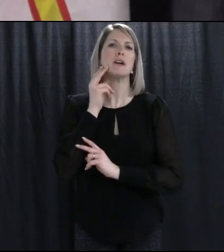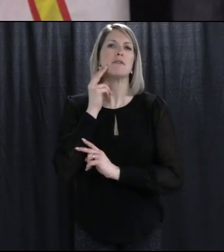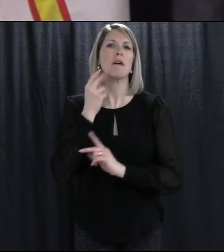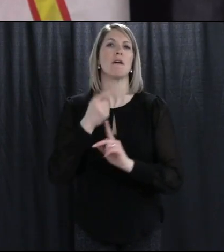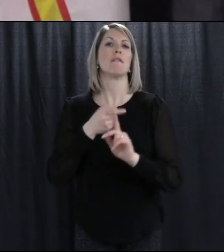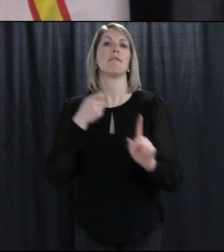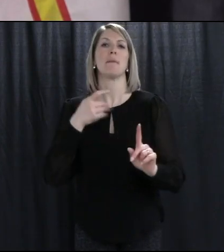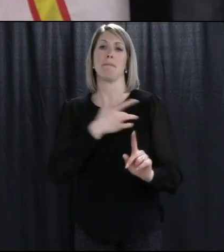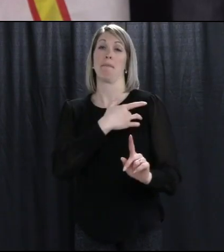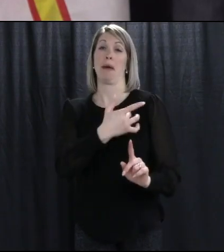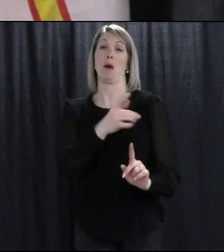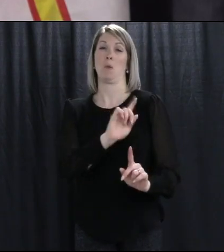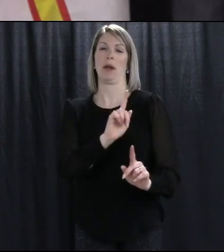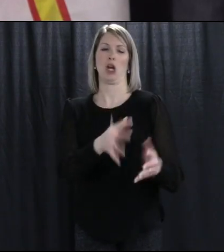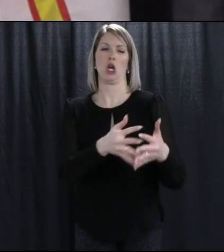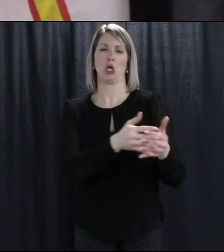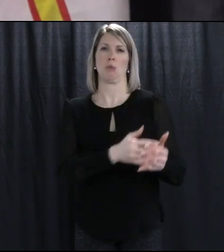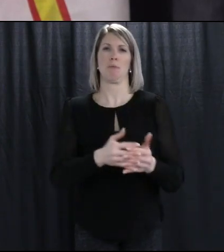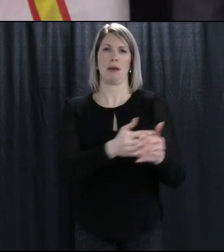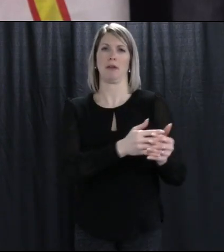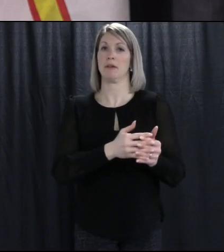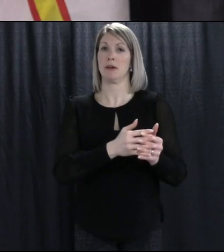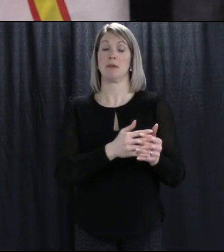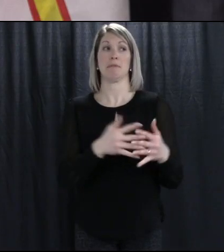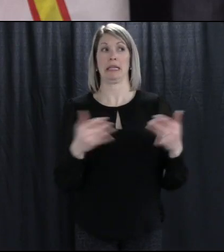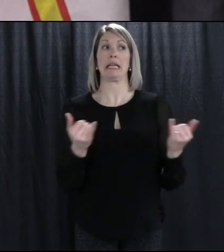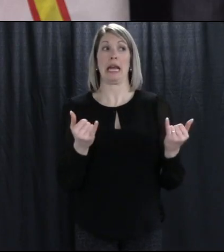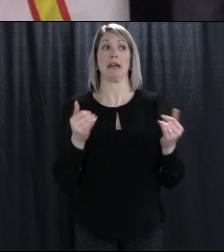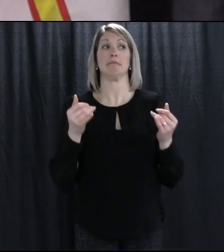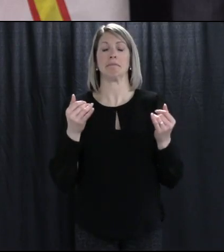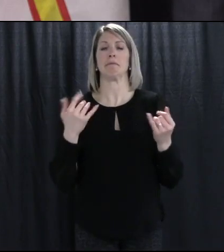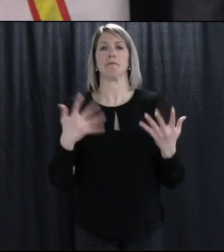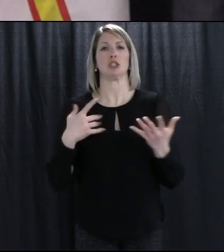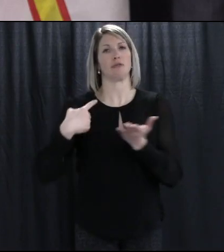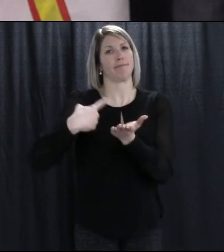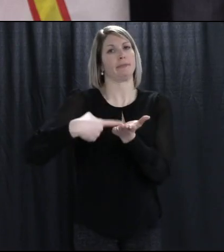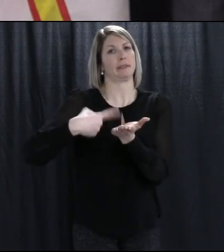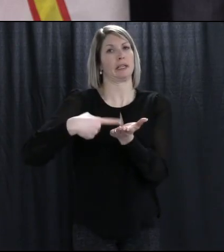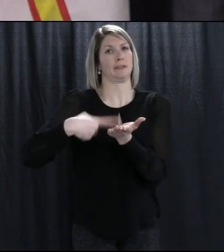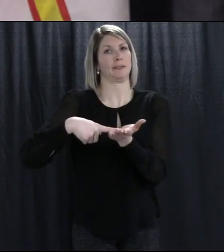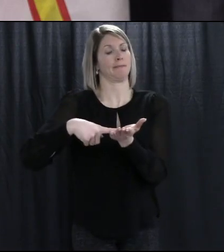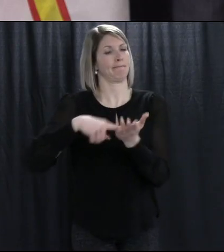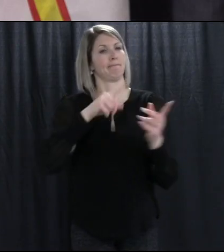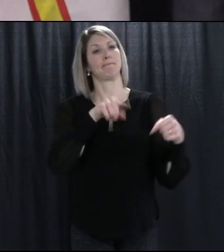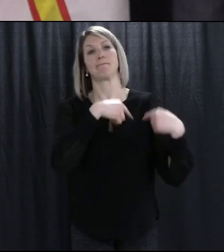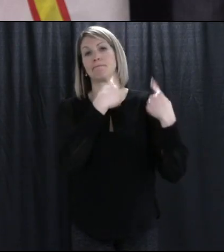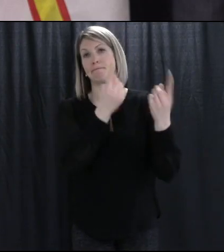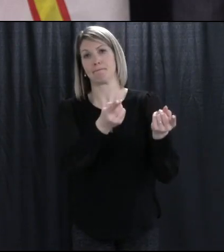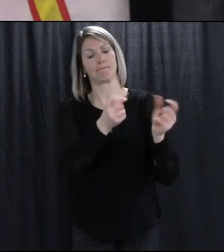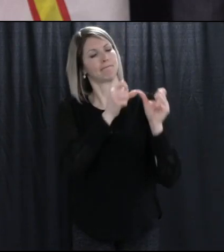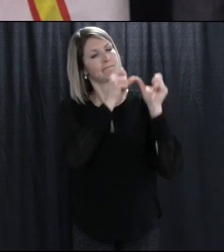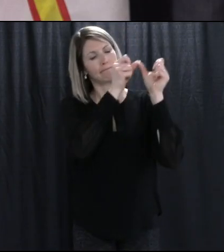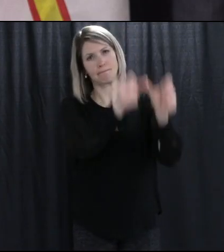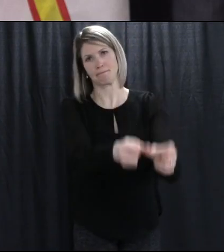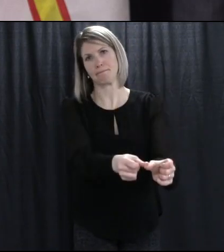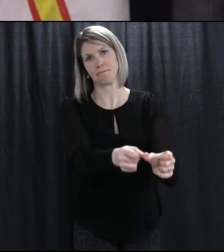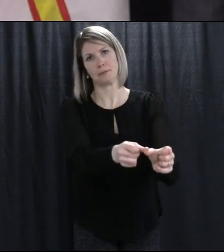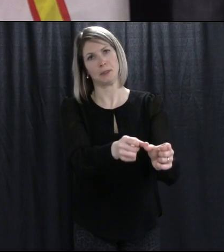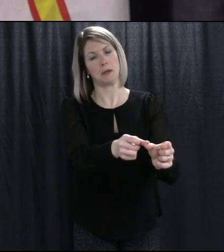and food supplies would come from the U.S. So far, the supply chain is intact, and